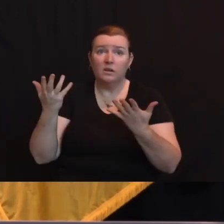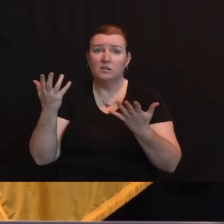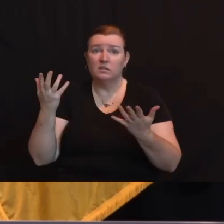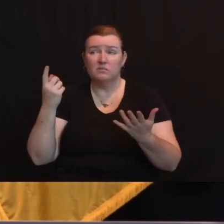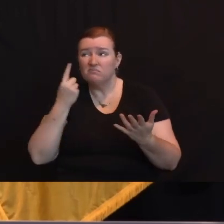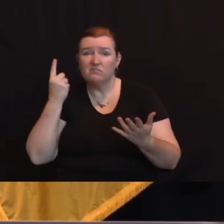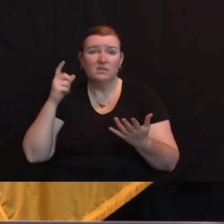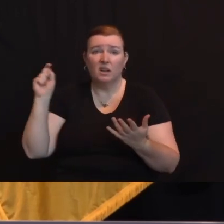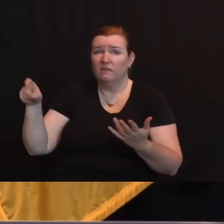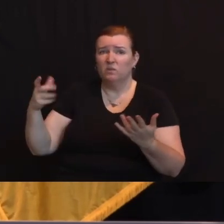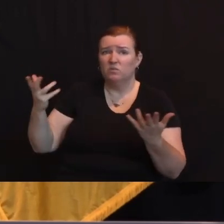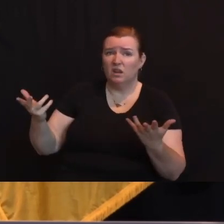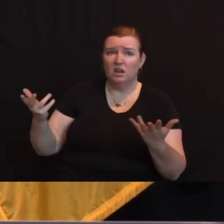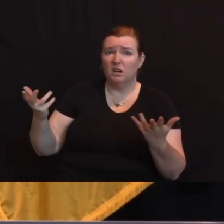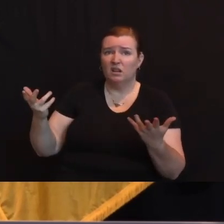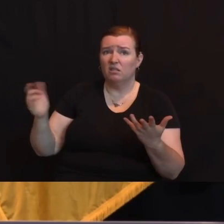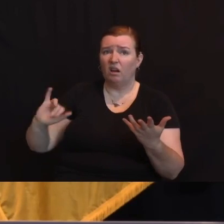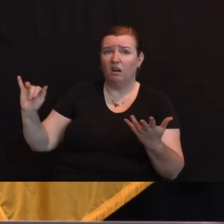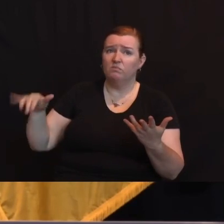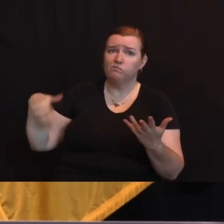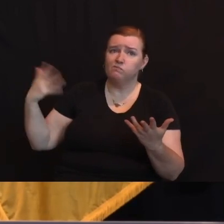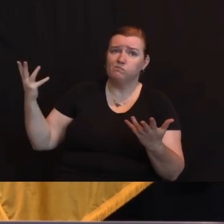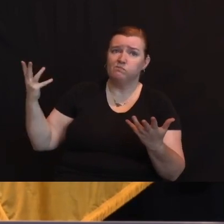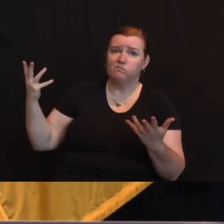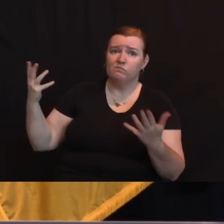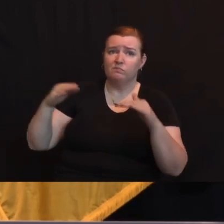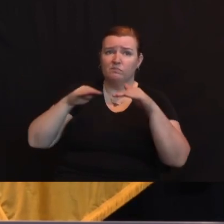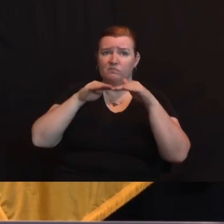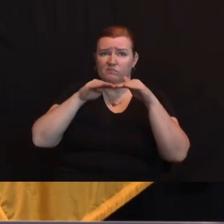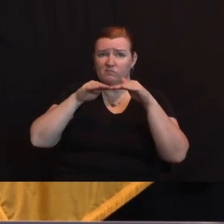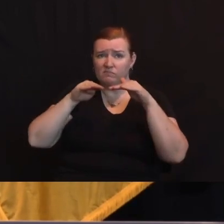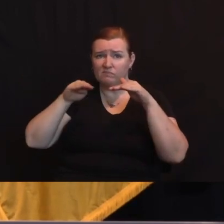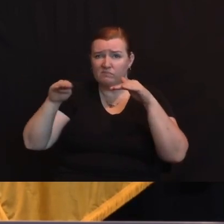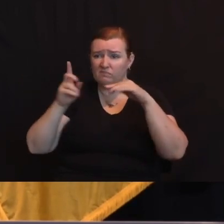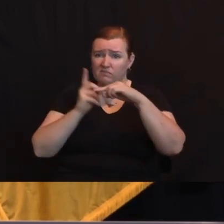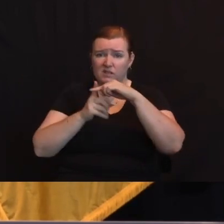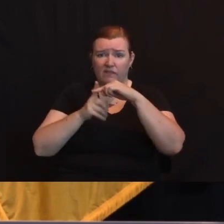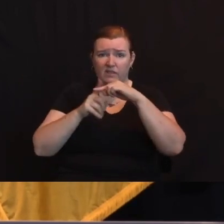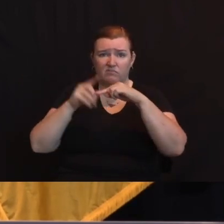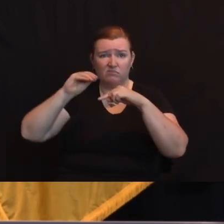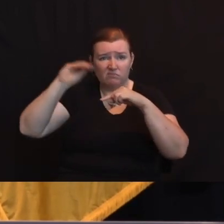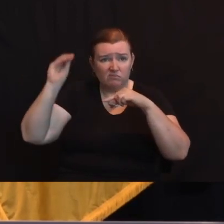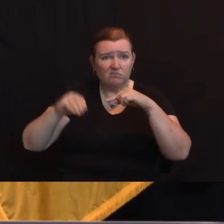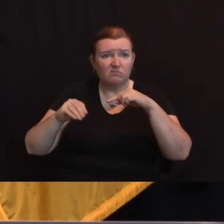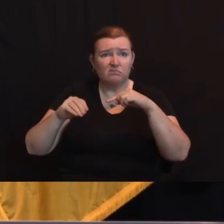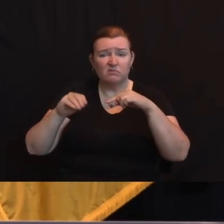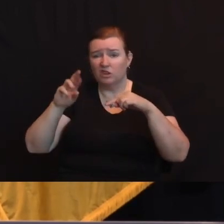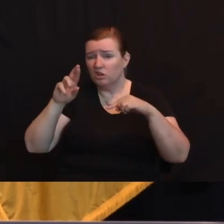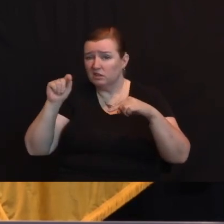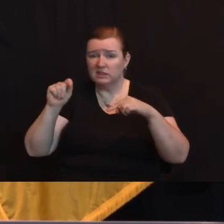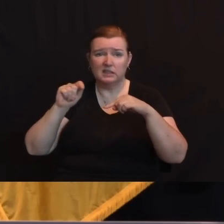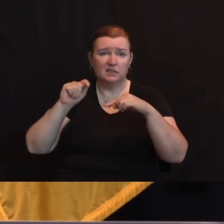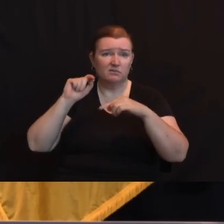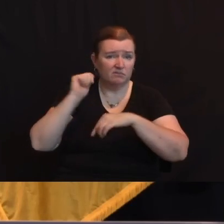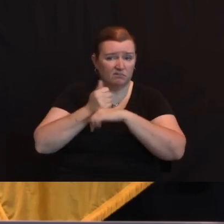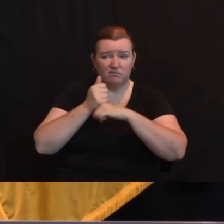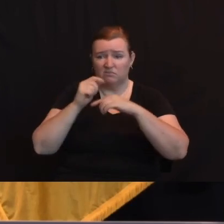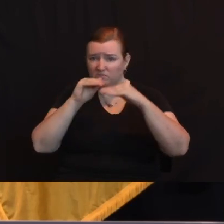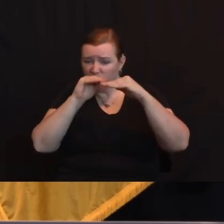like a level positivity rate or hospitalizations for each region so that companies, workers, and families can begin making